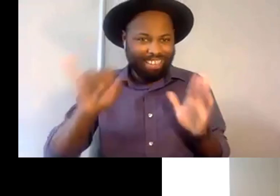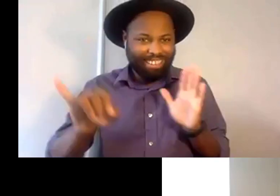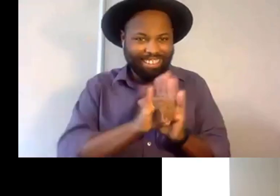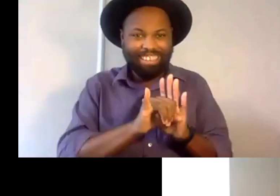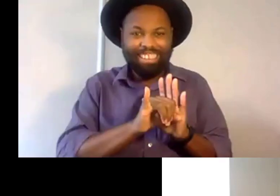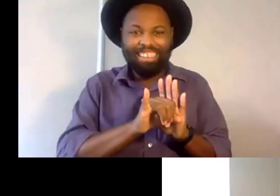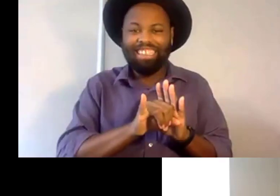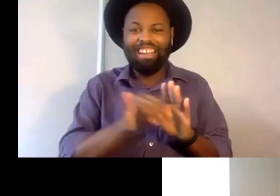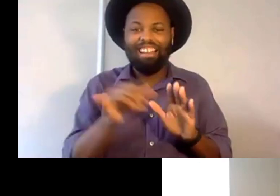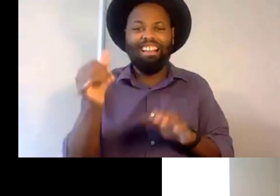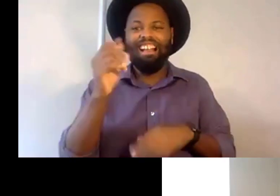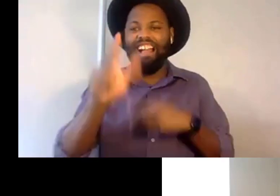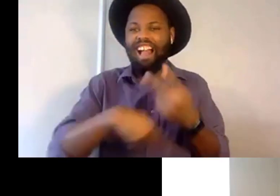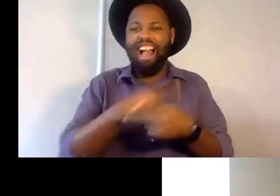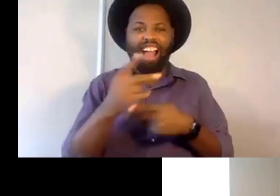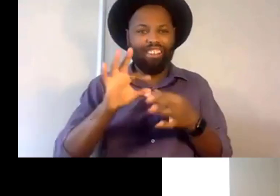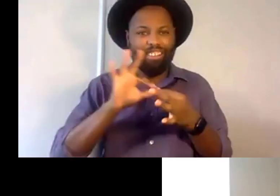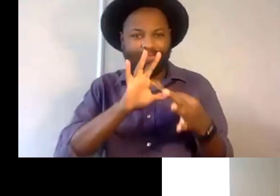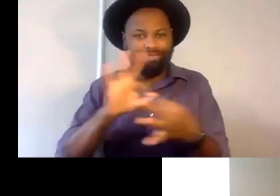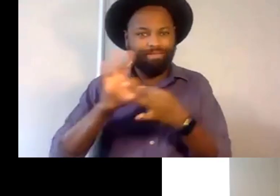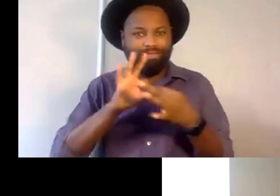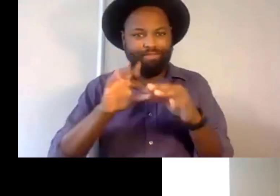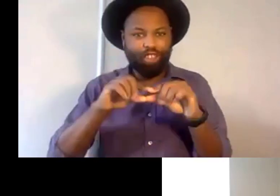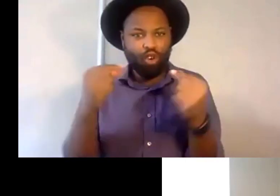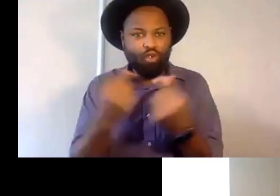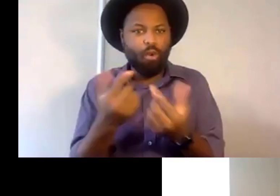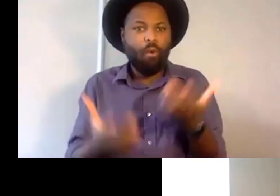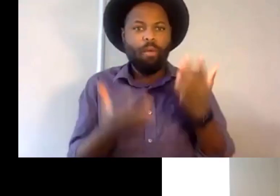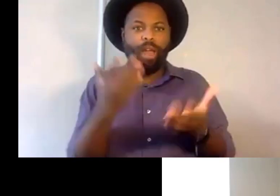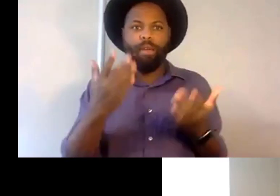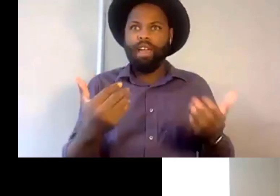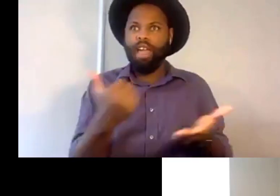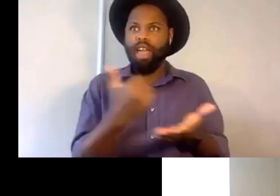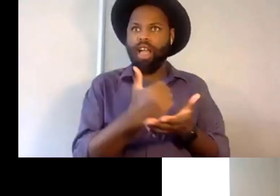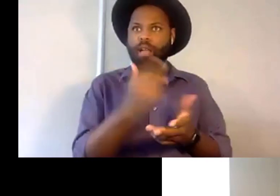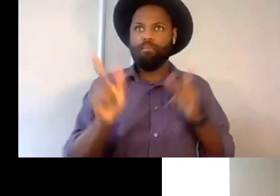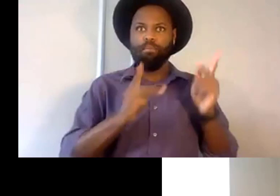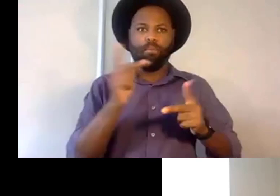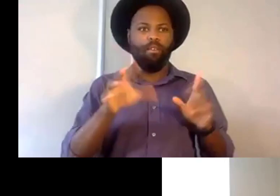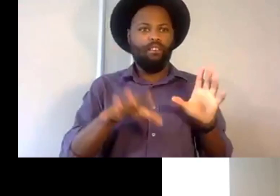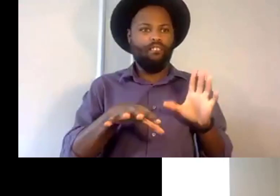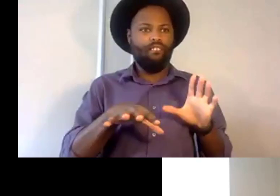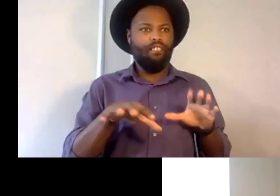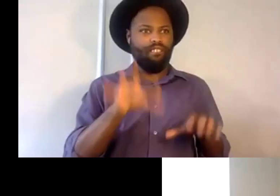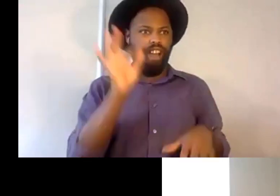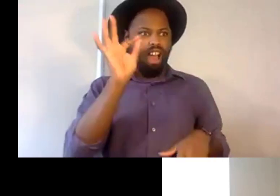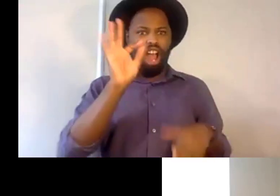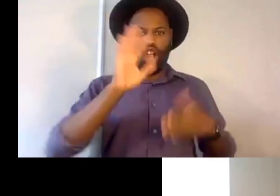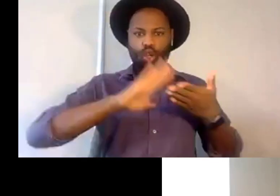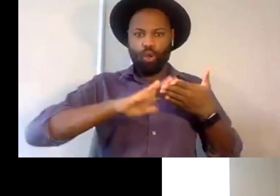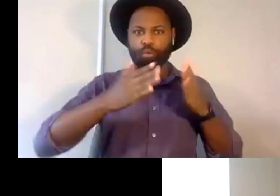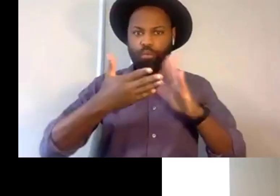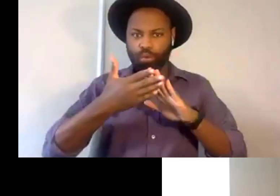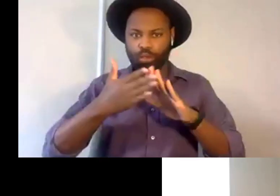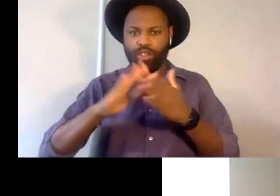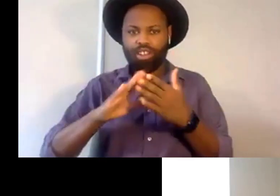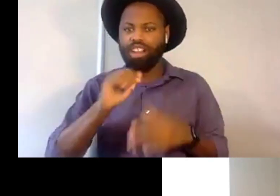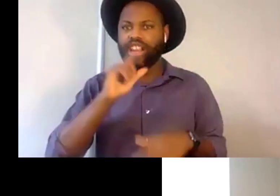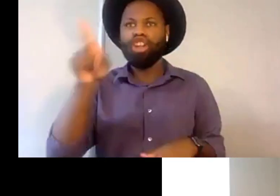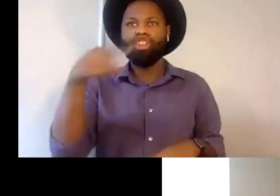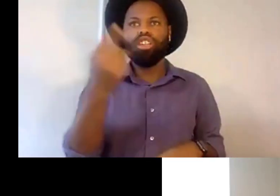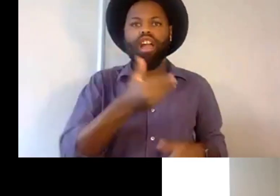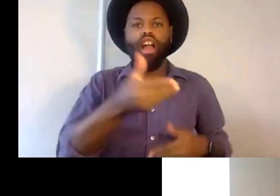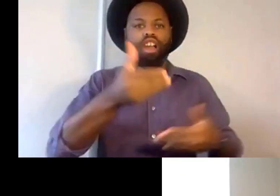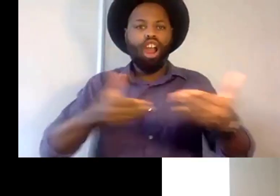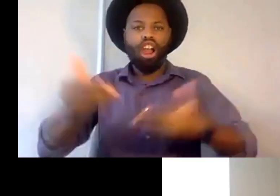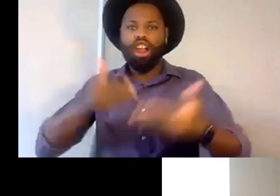affinity groups would maybe help people find a sense of community there. So it's not enough to just kind of hire people, that you